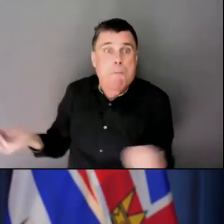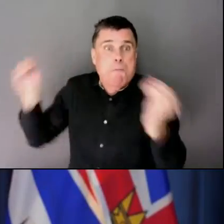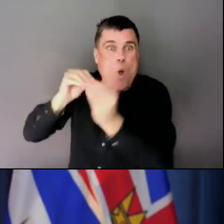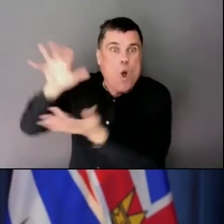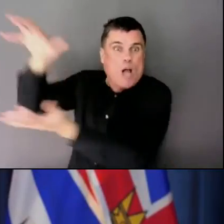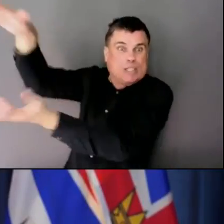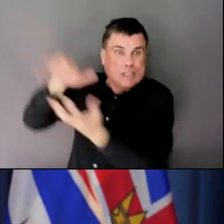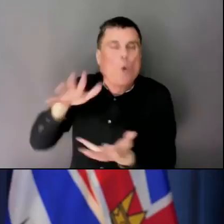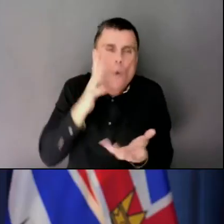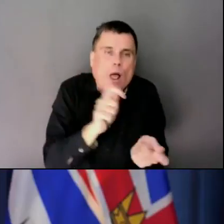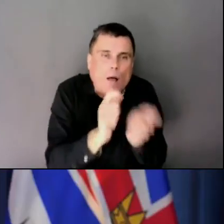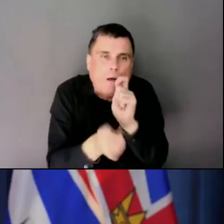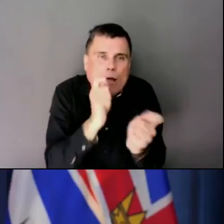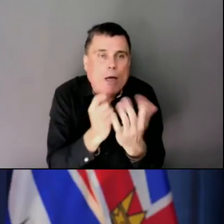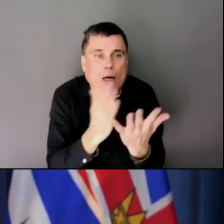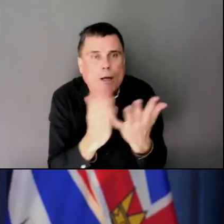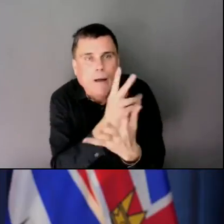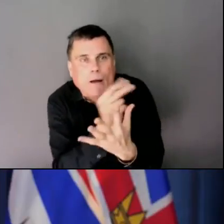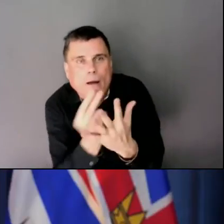Vancouver Sun.